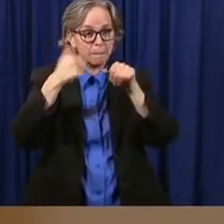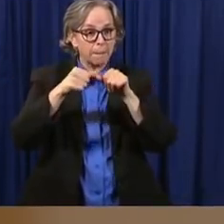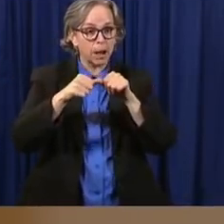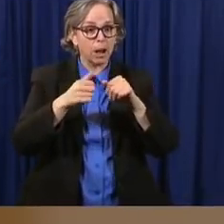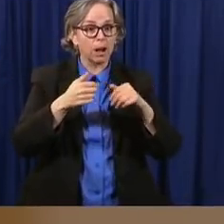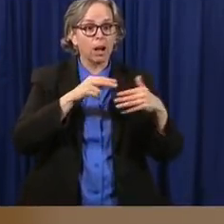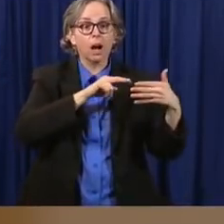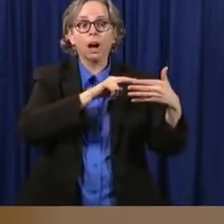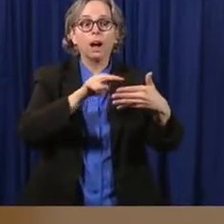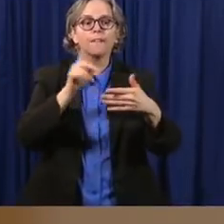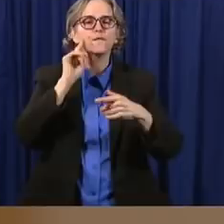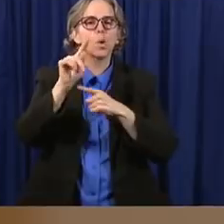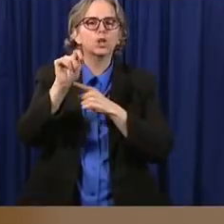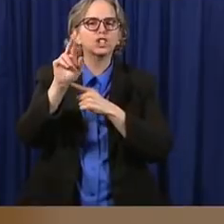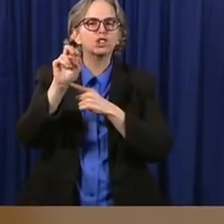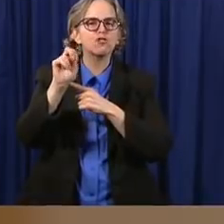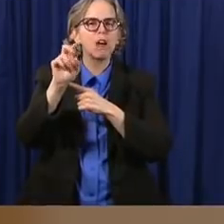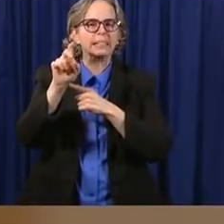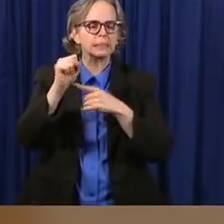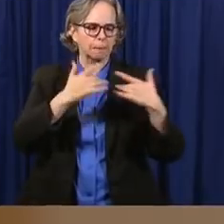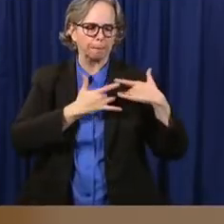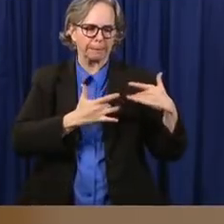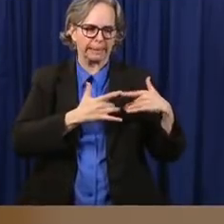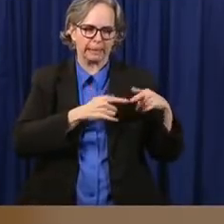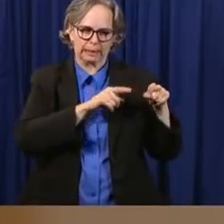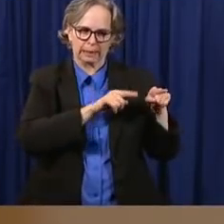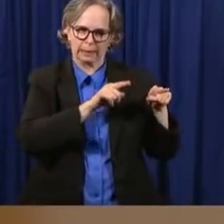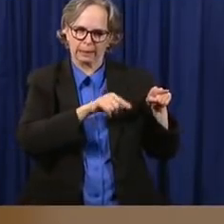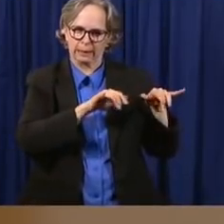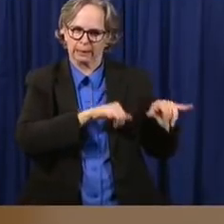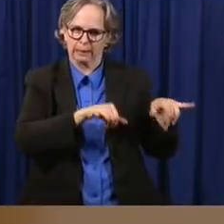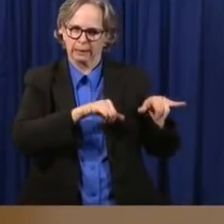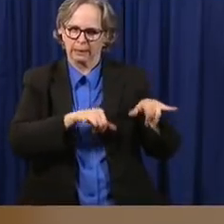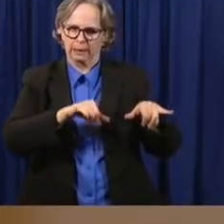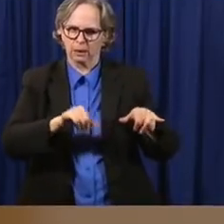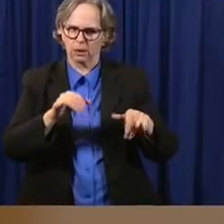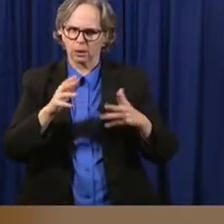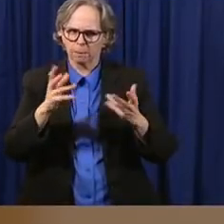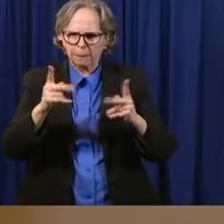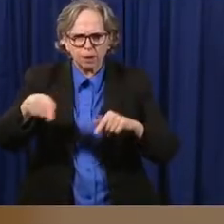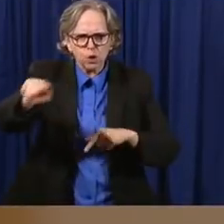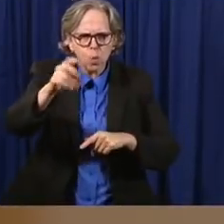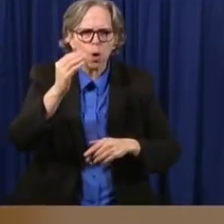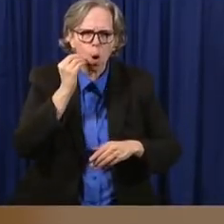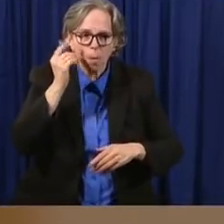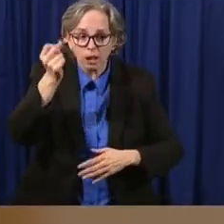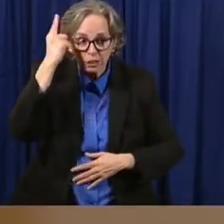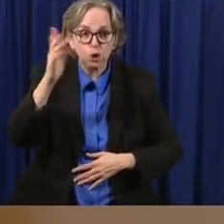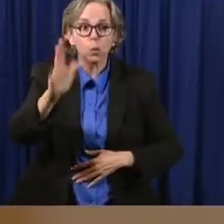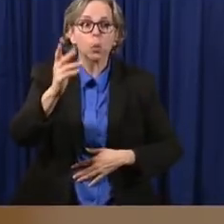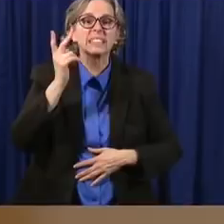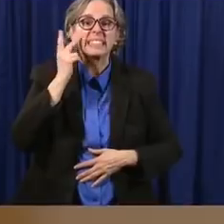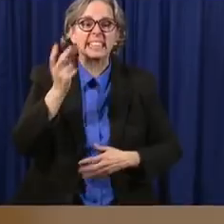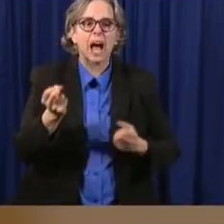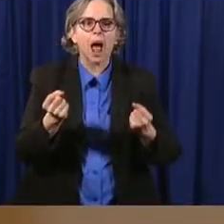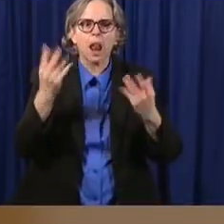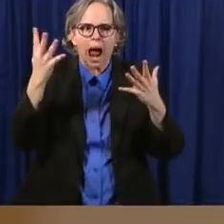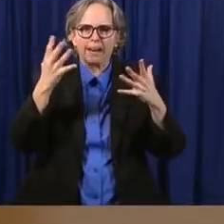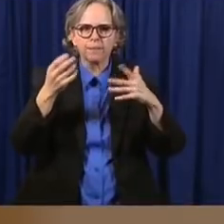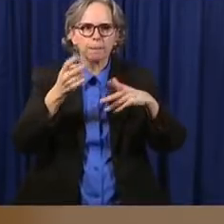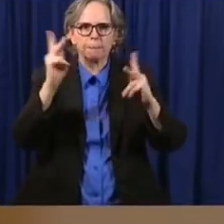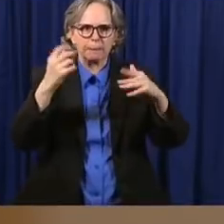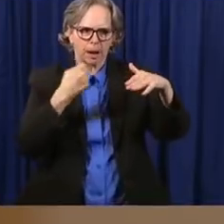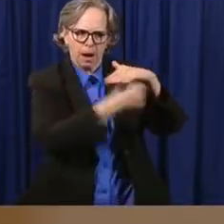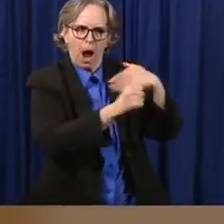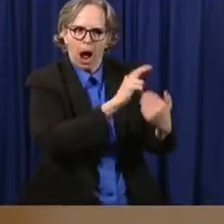want people at home to understand, you're going to see a lot of hospitalizations and deaths. Even when we're doing good things,